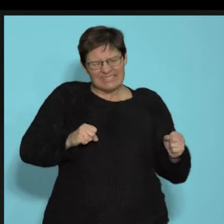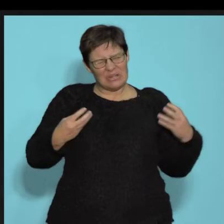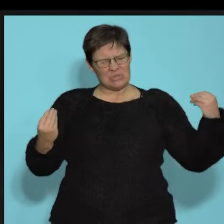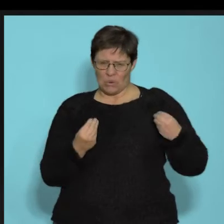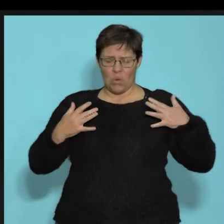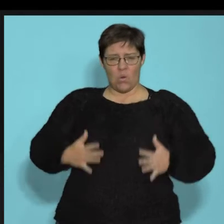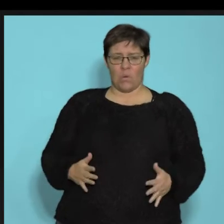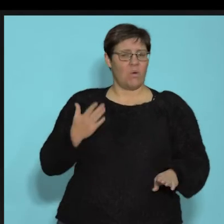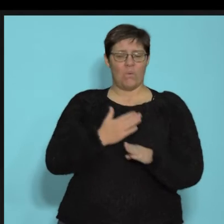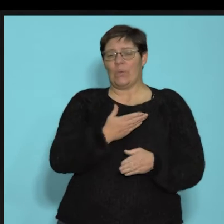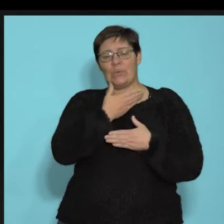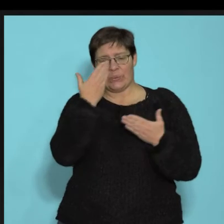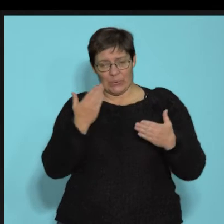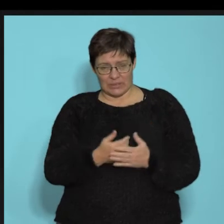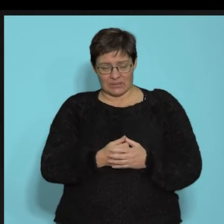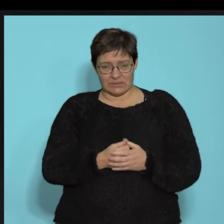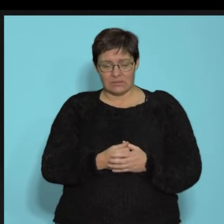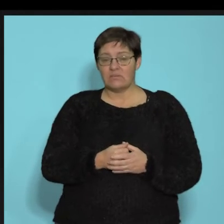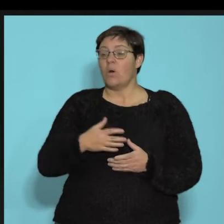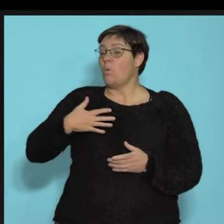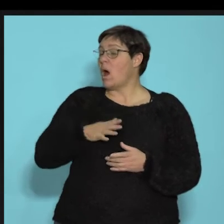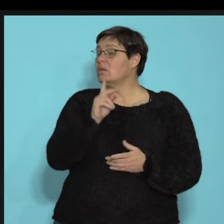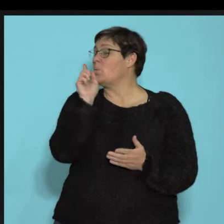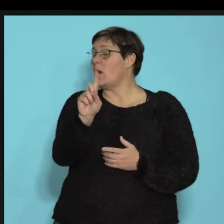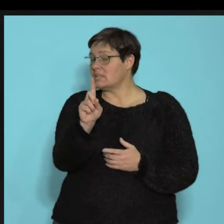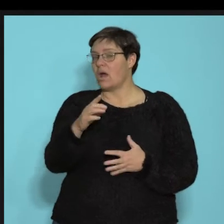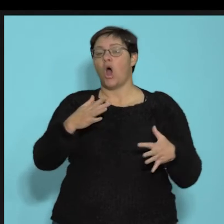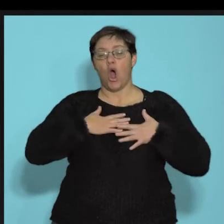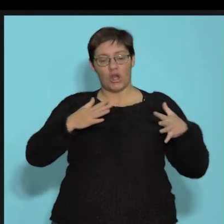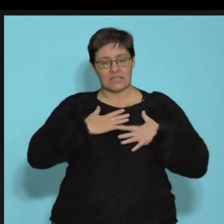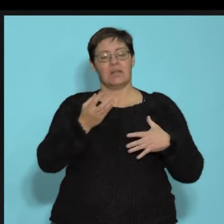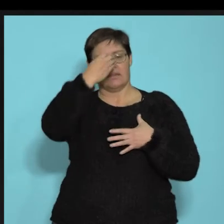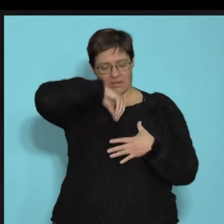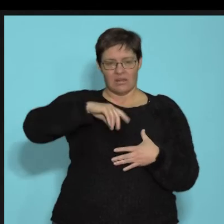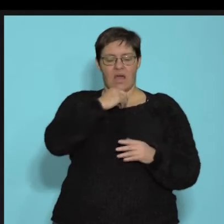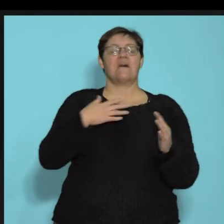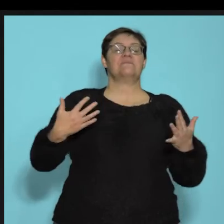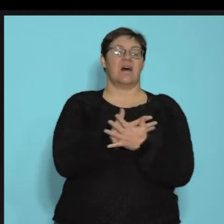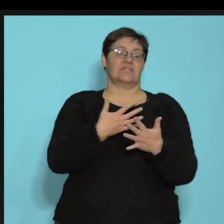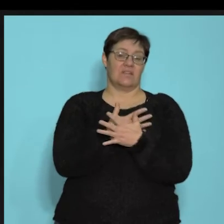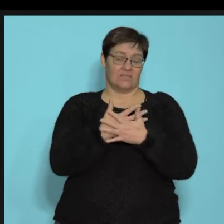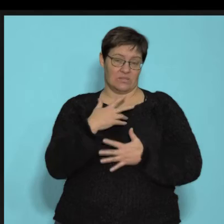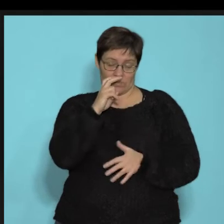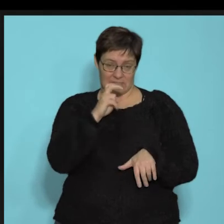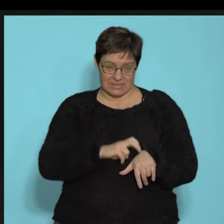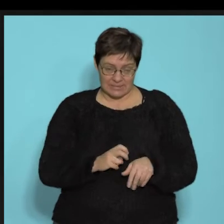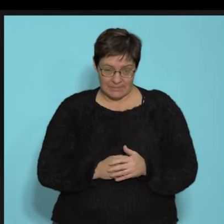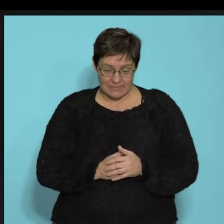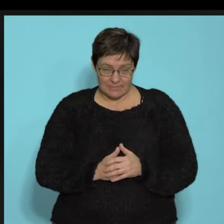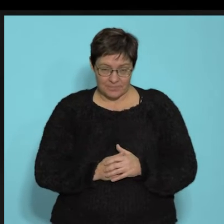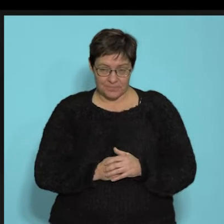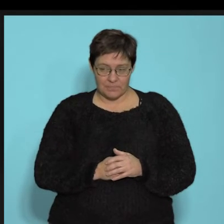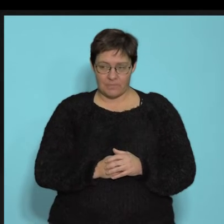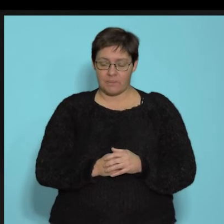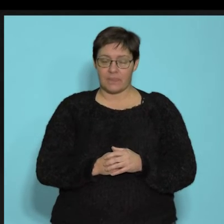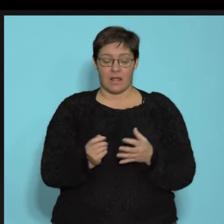get sore, and it doesn't work. So we want to make sure that the oxygen comes in as fast as it can. All